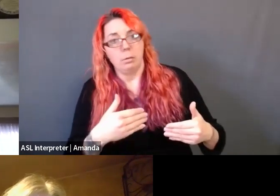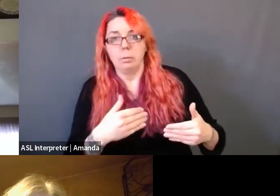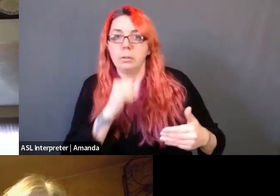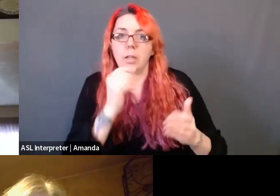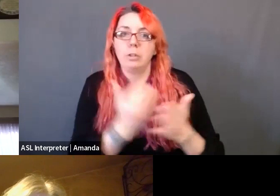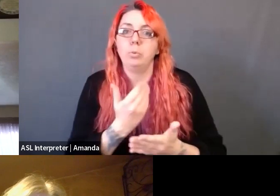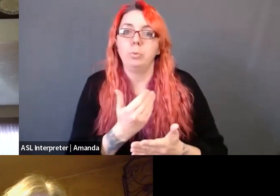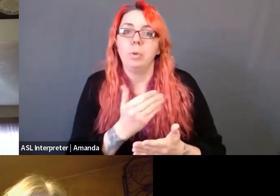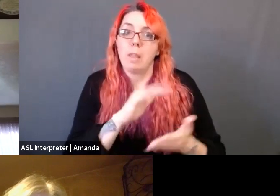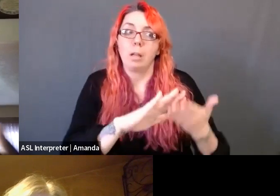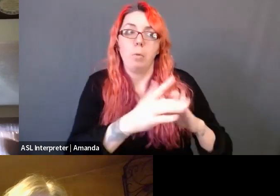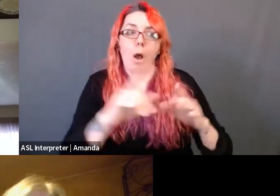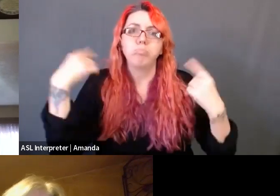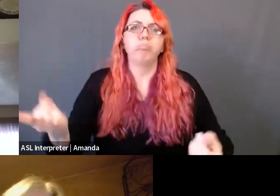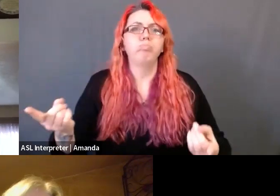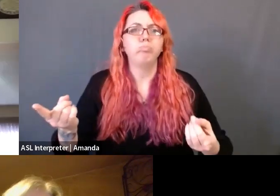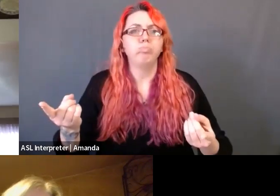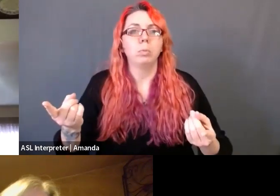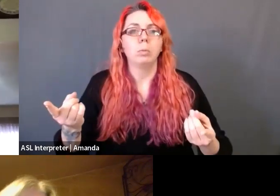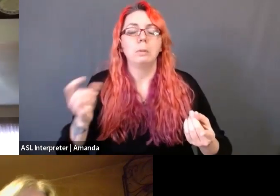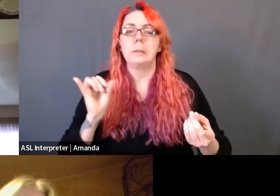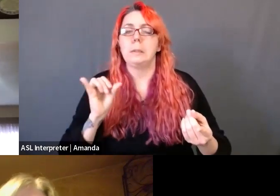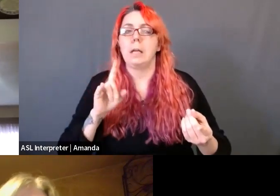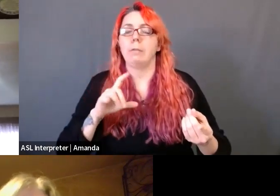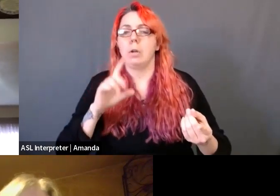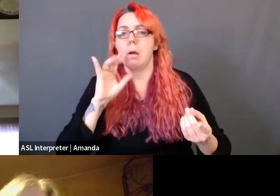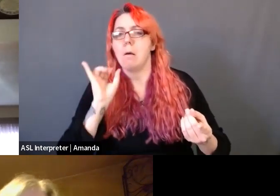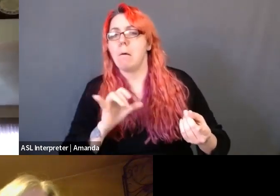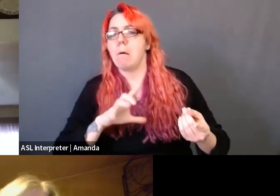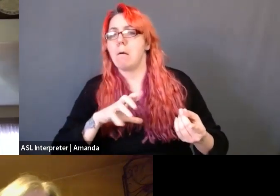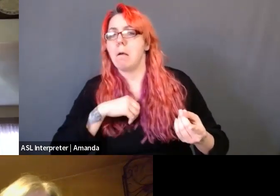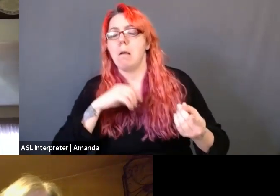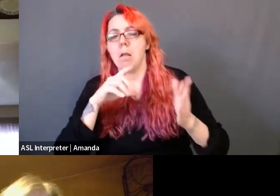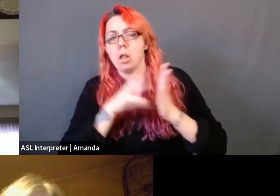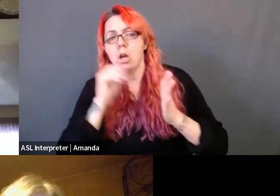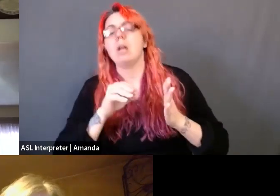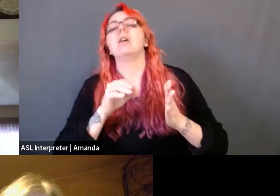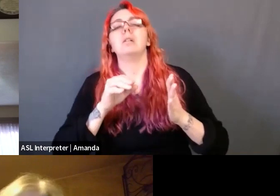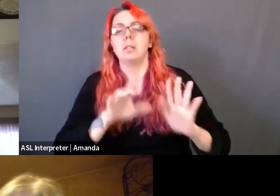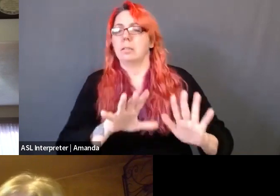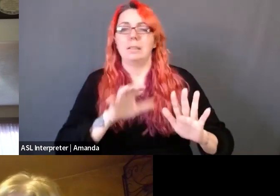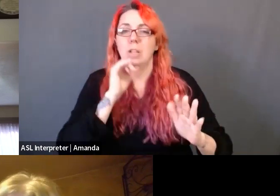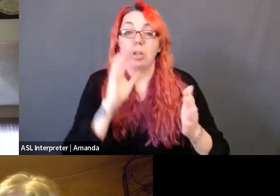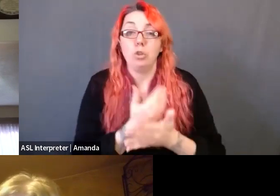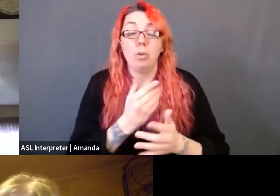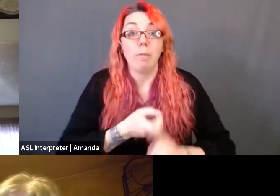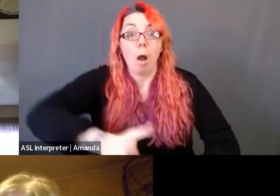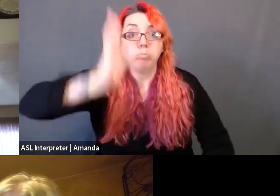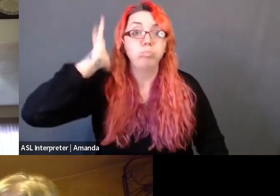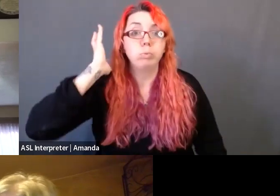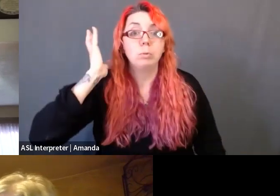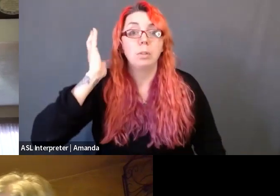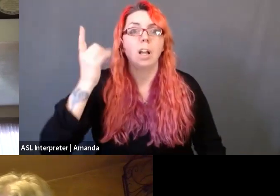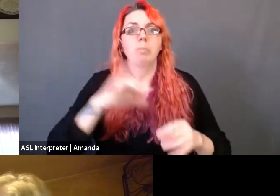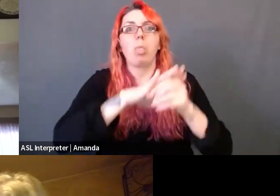know pre some of the negotiations that's happened in the interim to where we are now to try to reclaim some of that. So you'll see